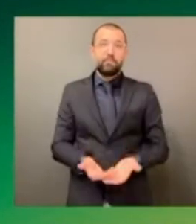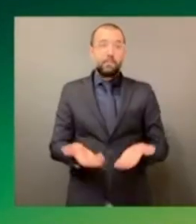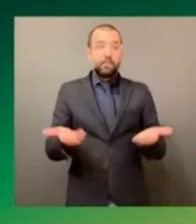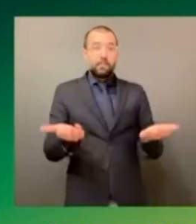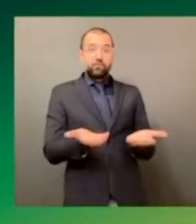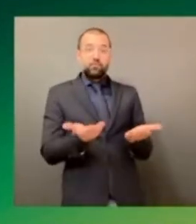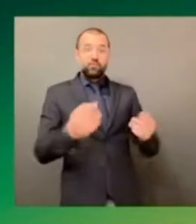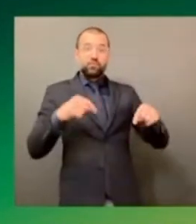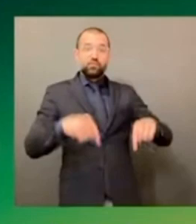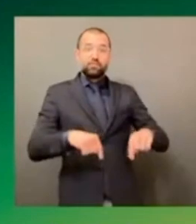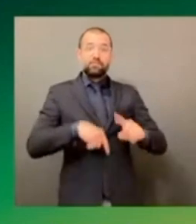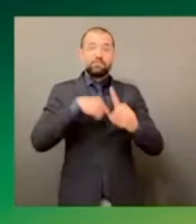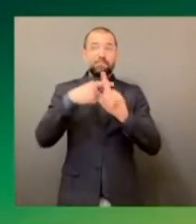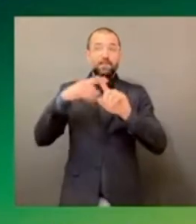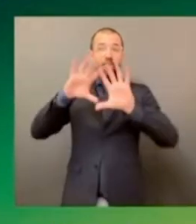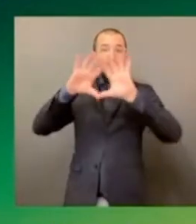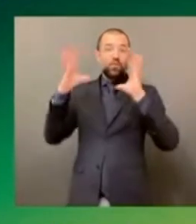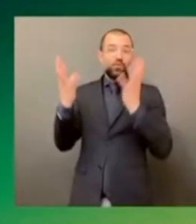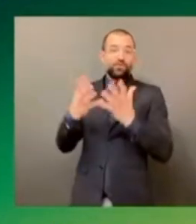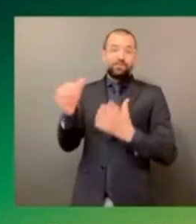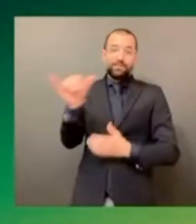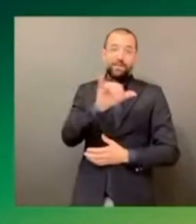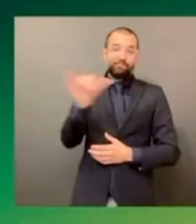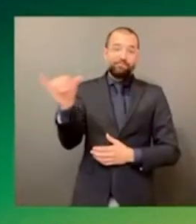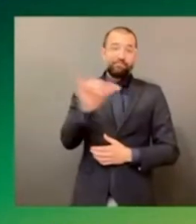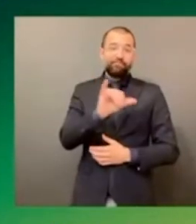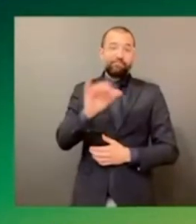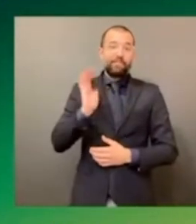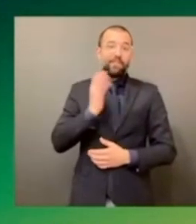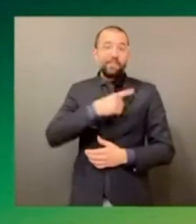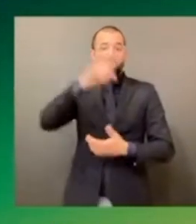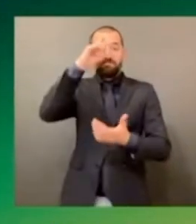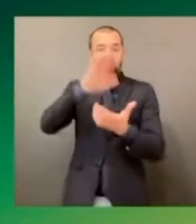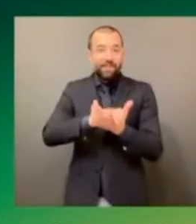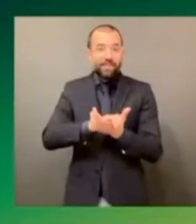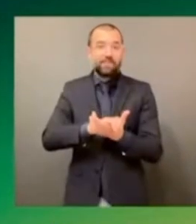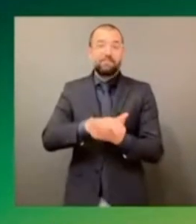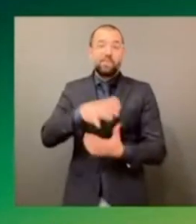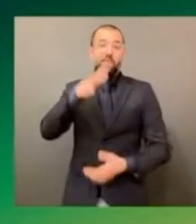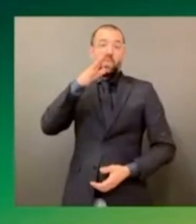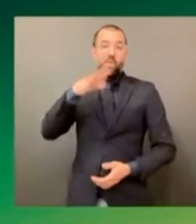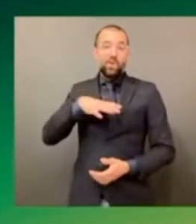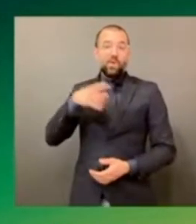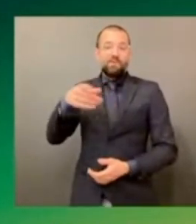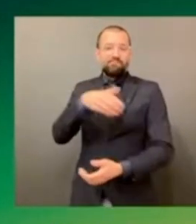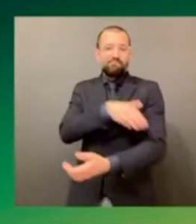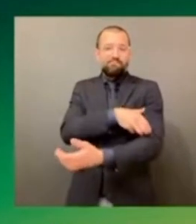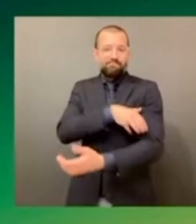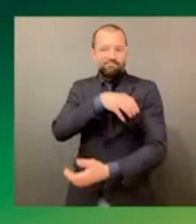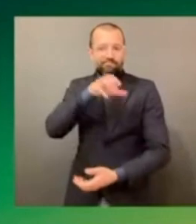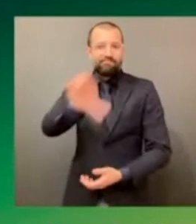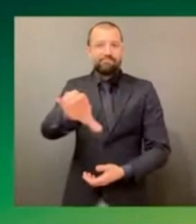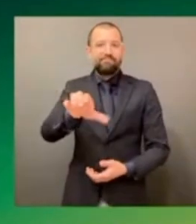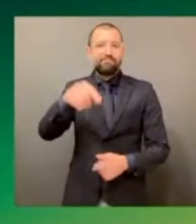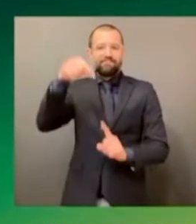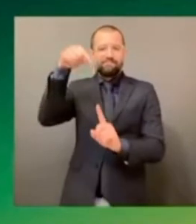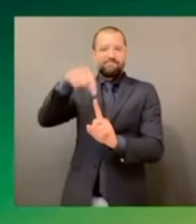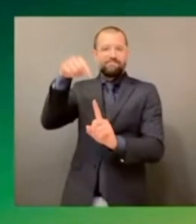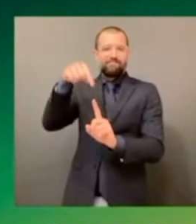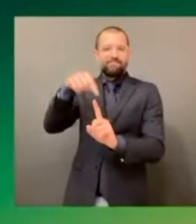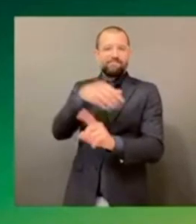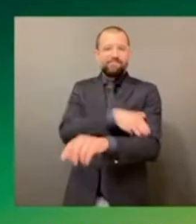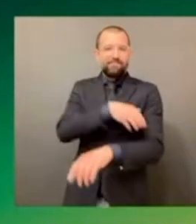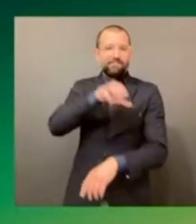the empowerment of women is rooted in the concept of freedom. Not just freedom